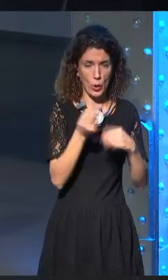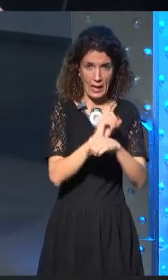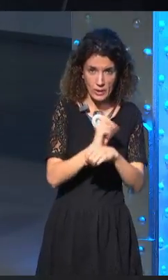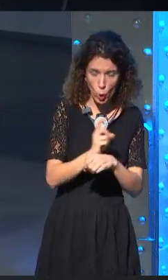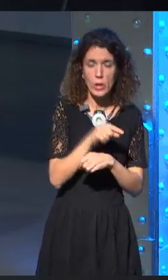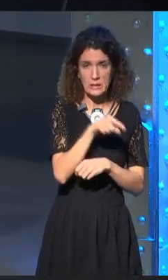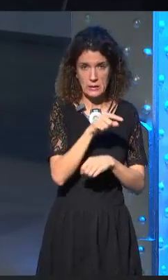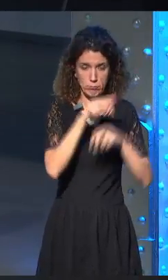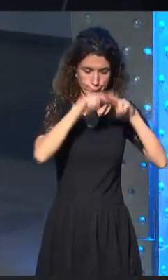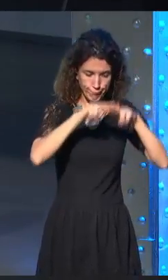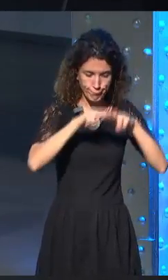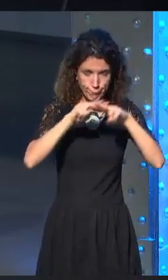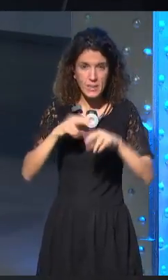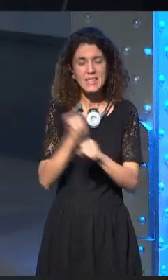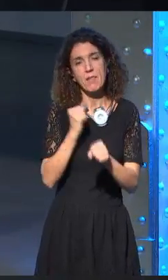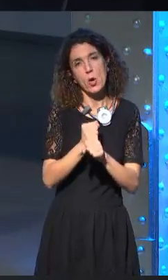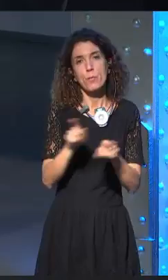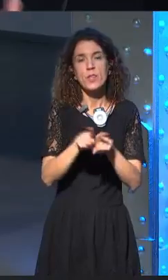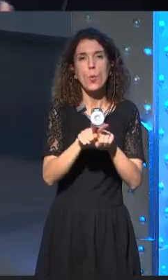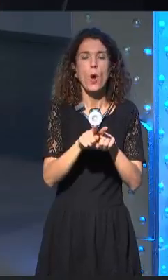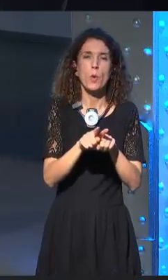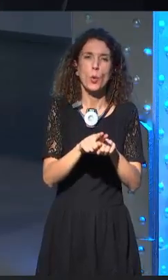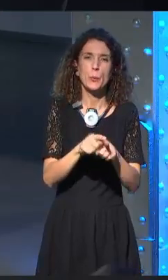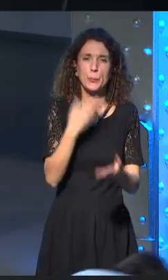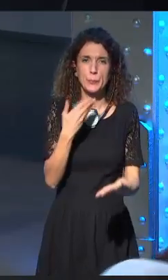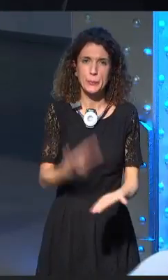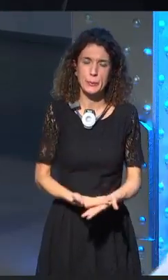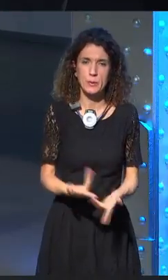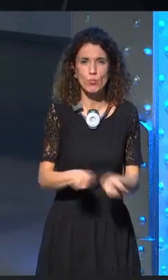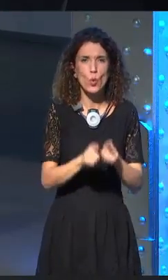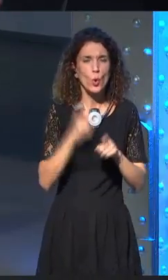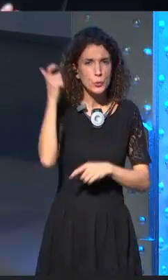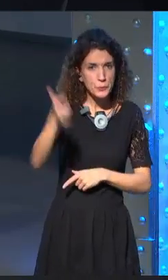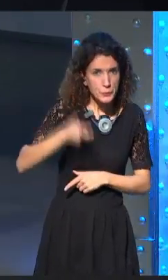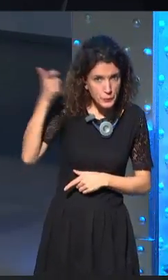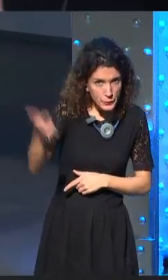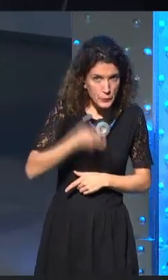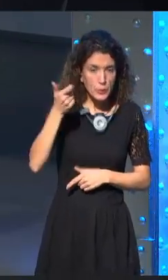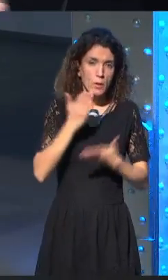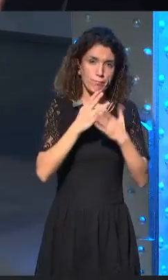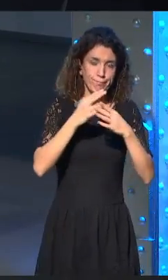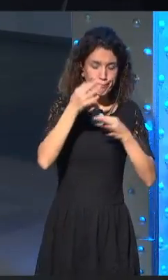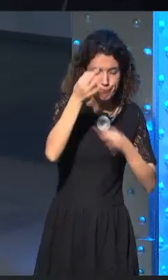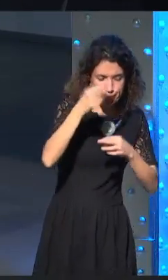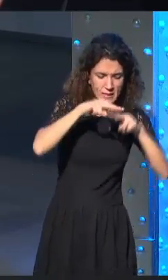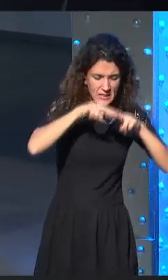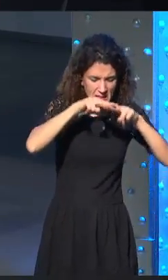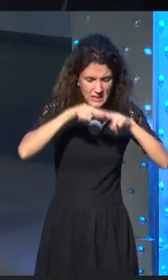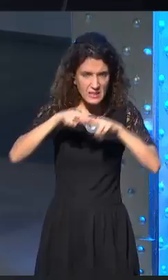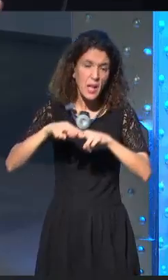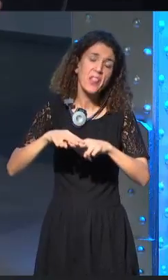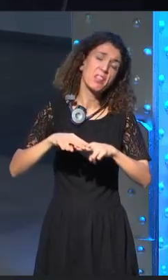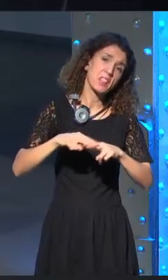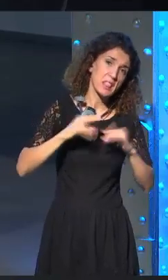work, very tedious. Took a lot of thought and time, and yeah, it was fun watching those guys run around